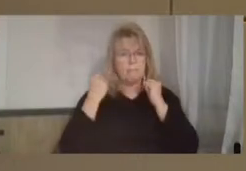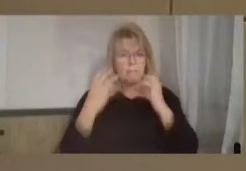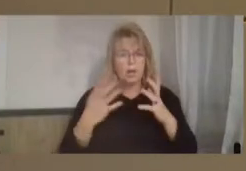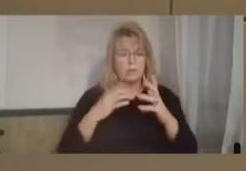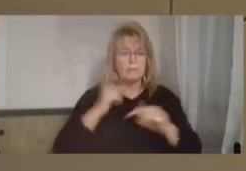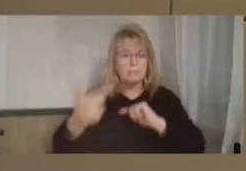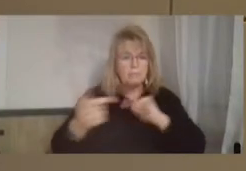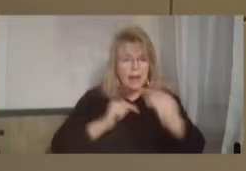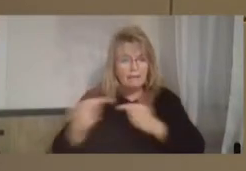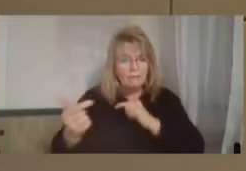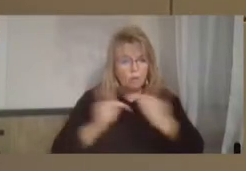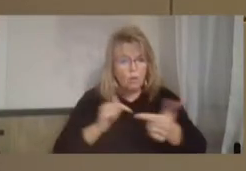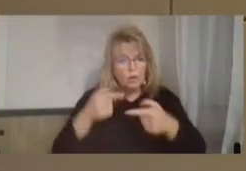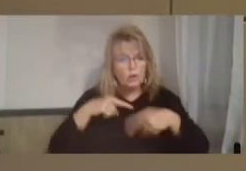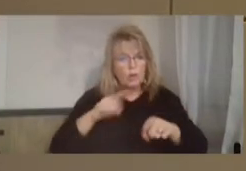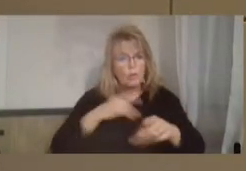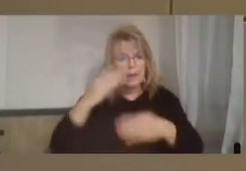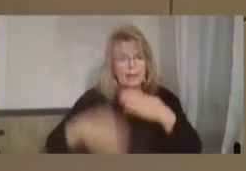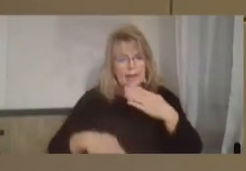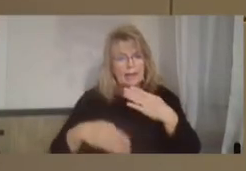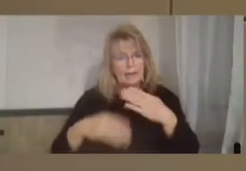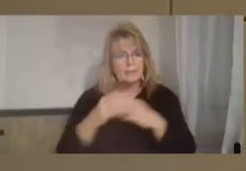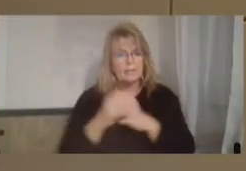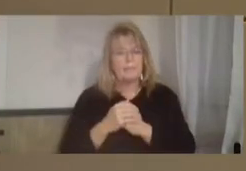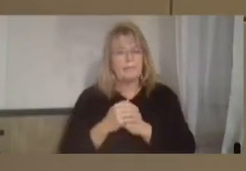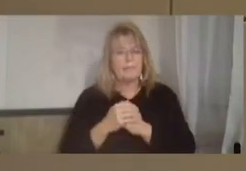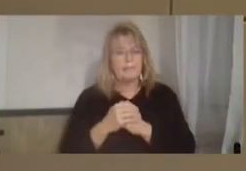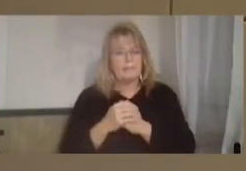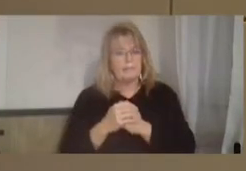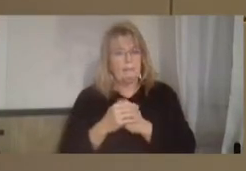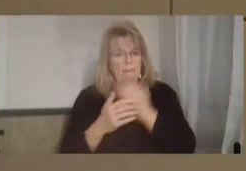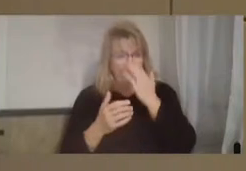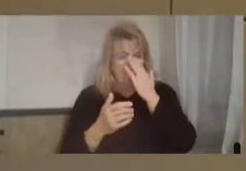forth over the weekend, and I had our